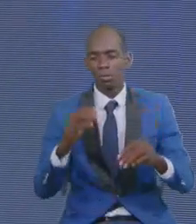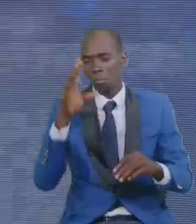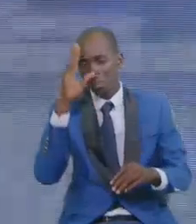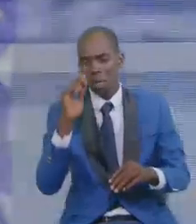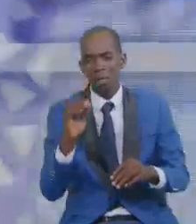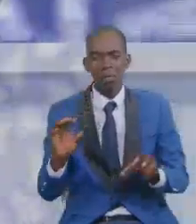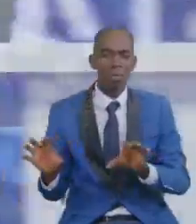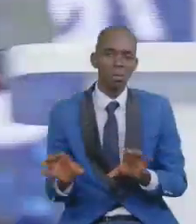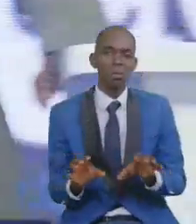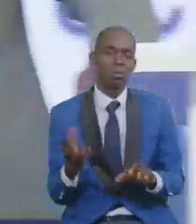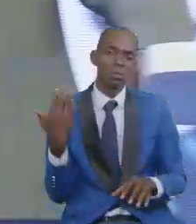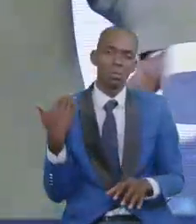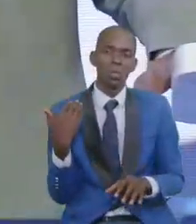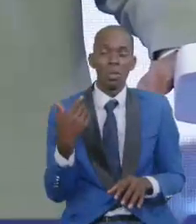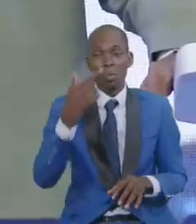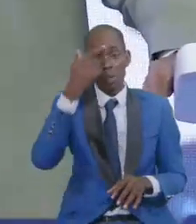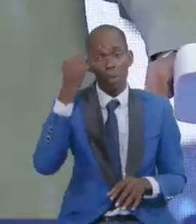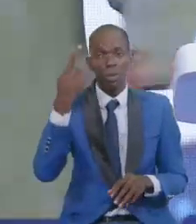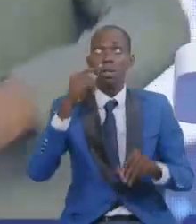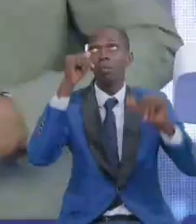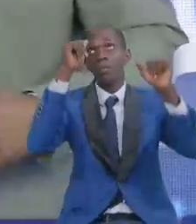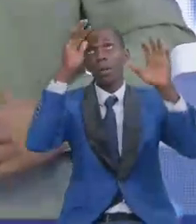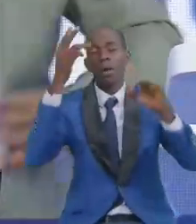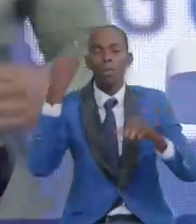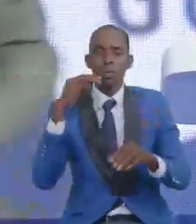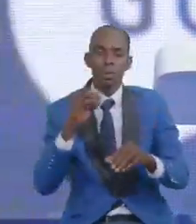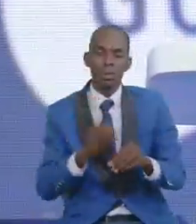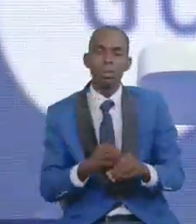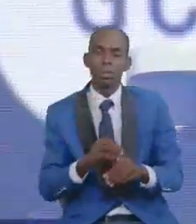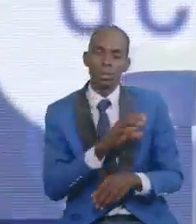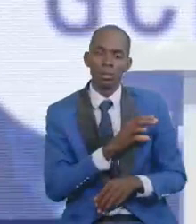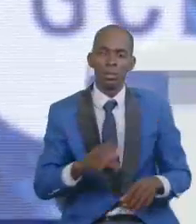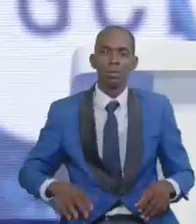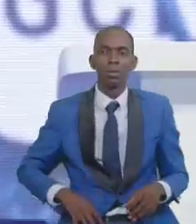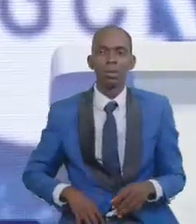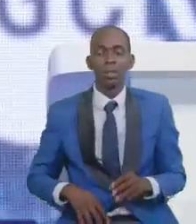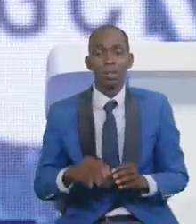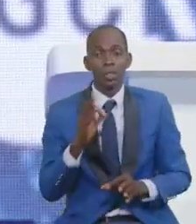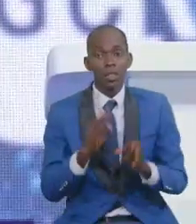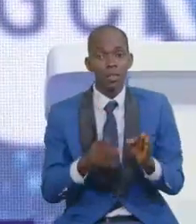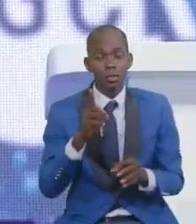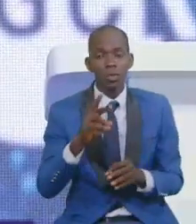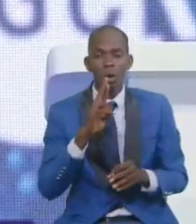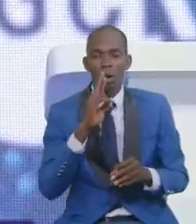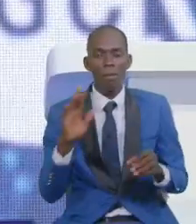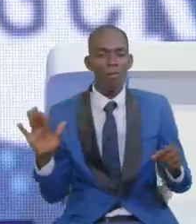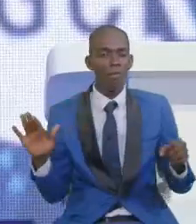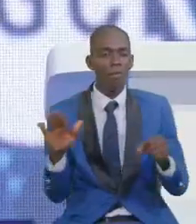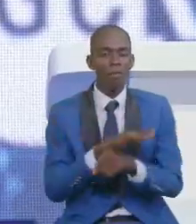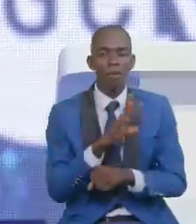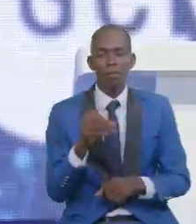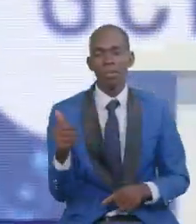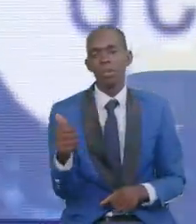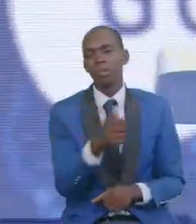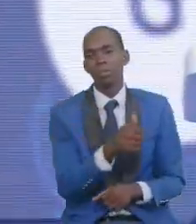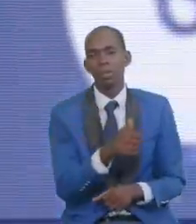because the Father was in him. If you're full of yourself and you